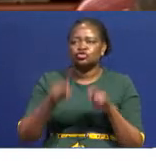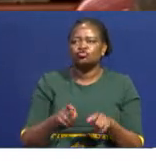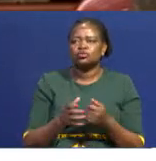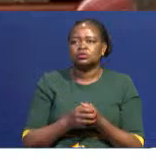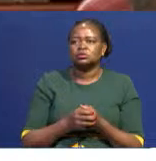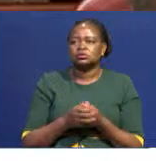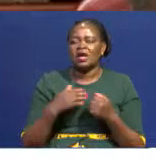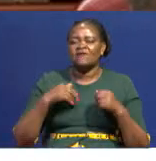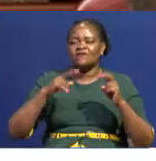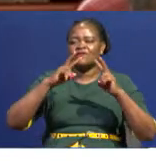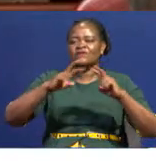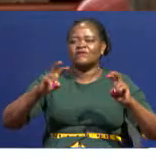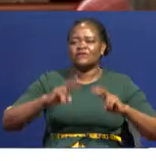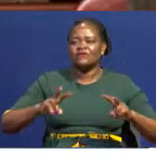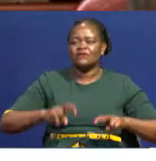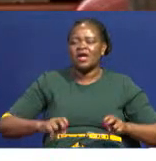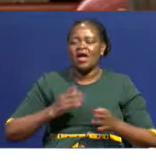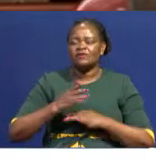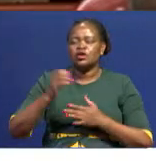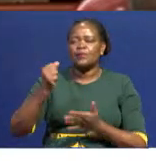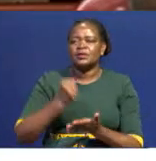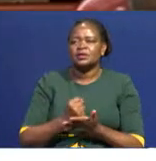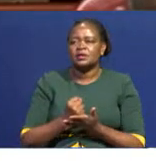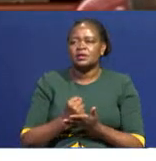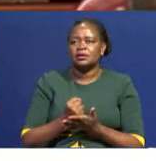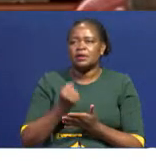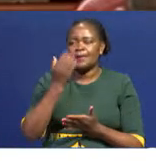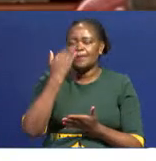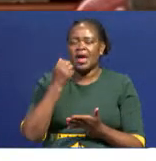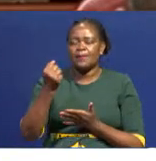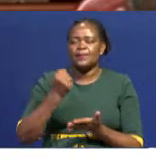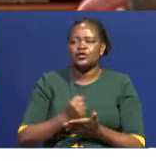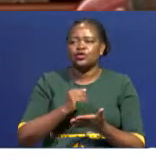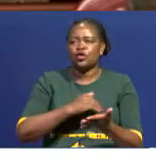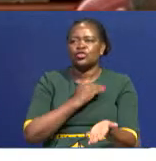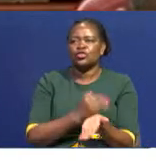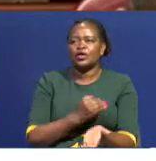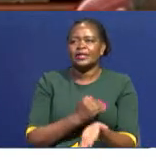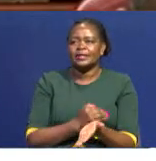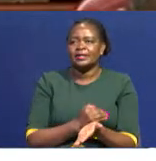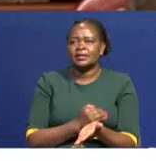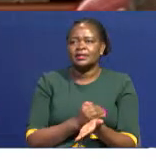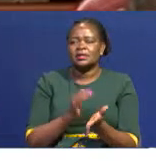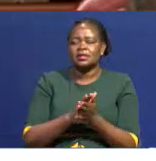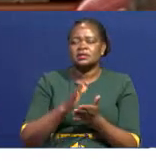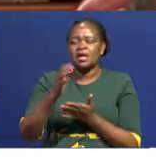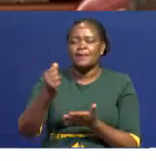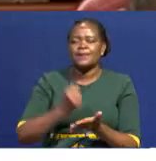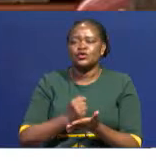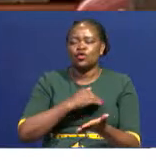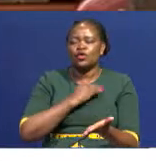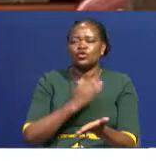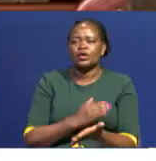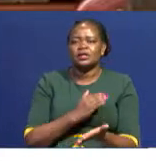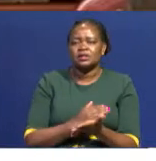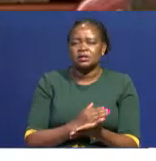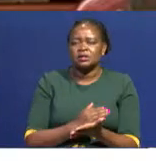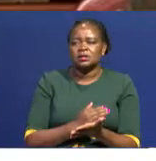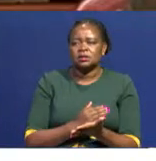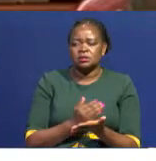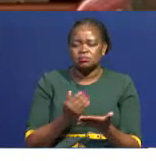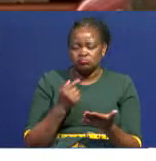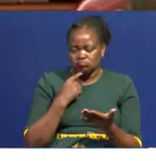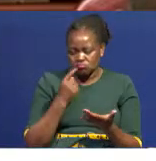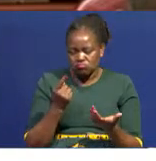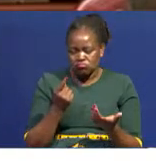undergo vetting after their nomination by appointing authority, and that the appointing authority recalls the serving